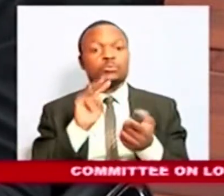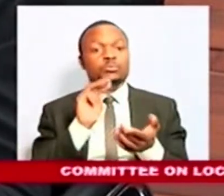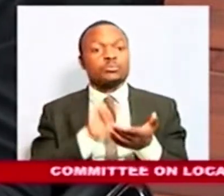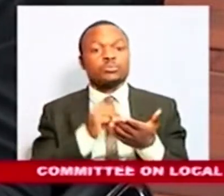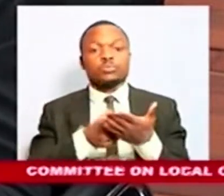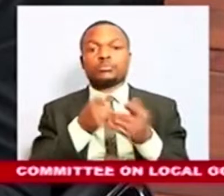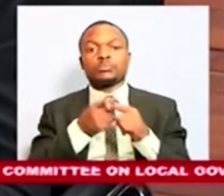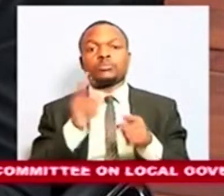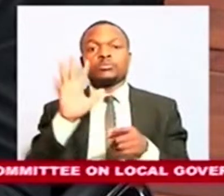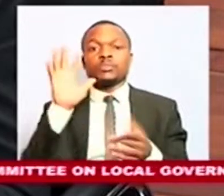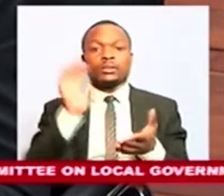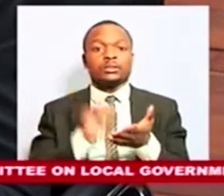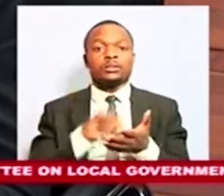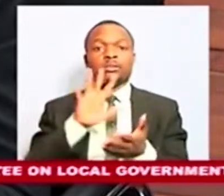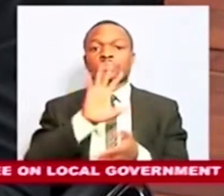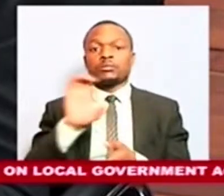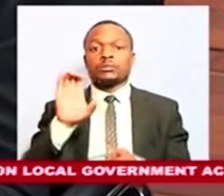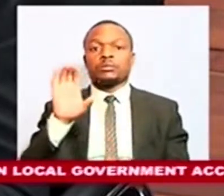there is